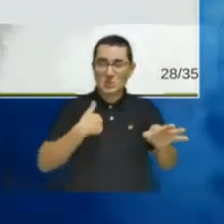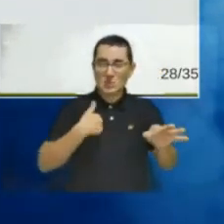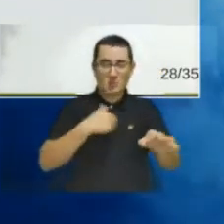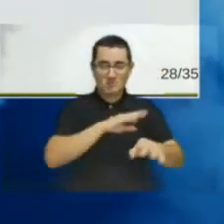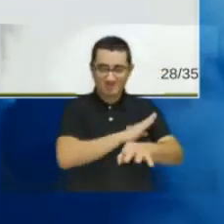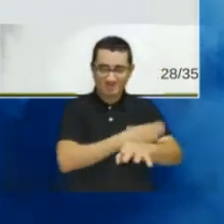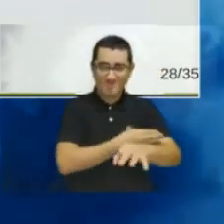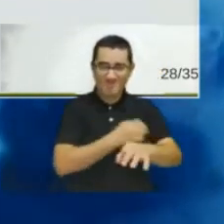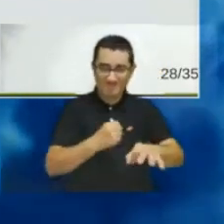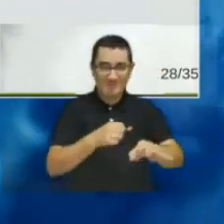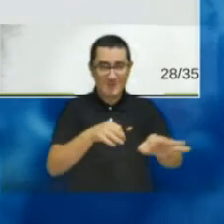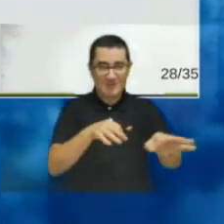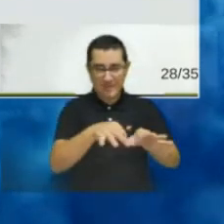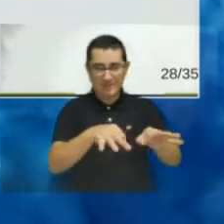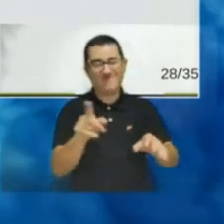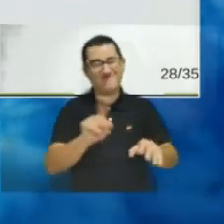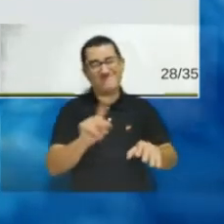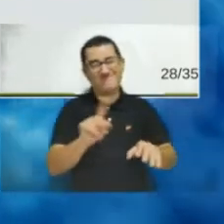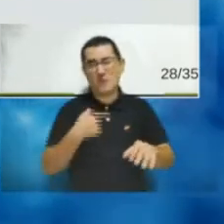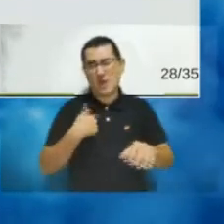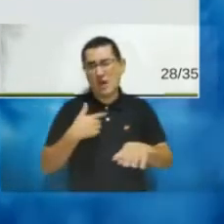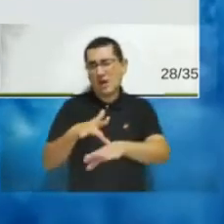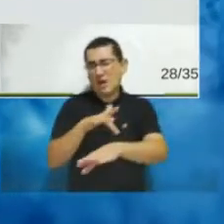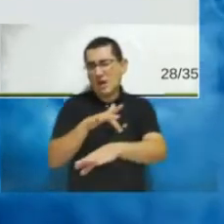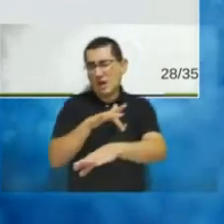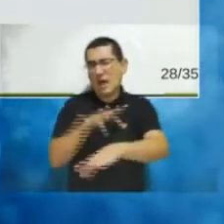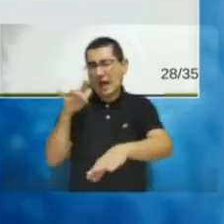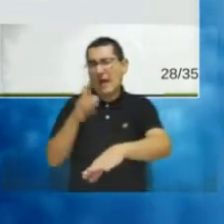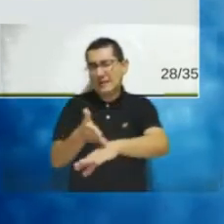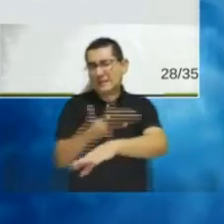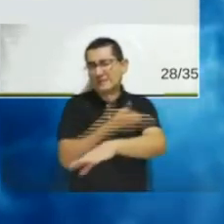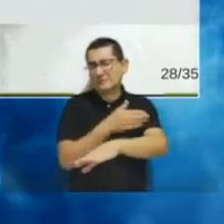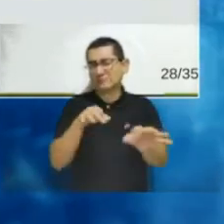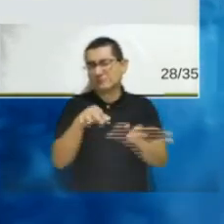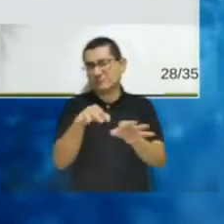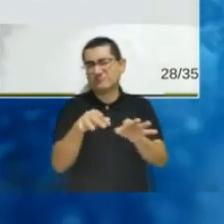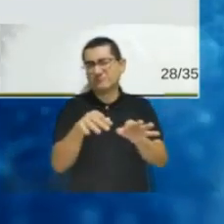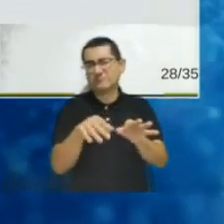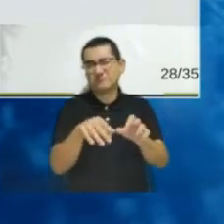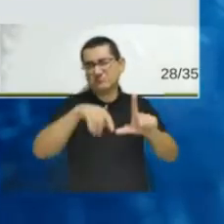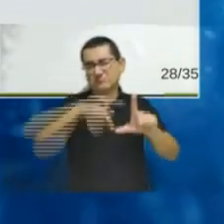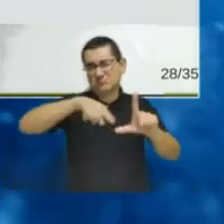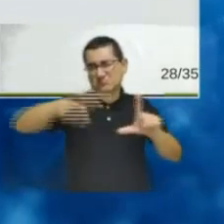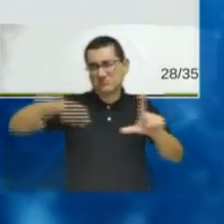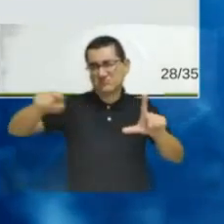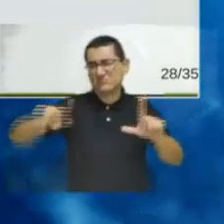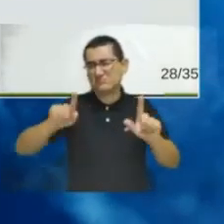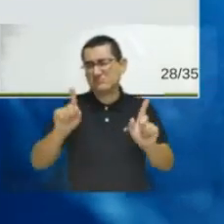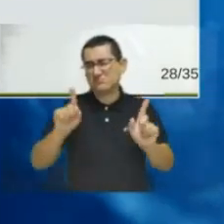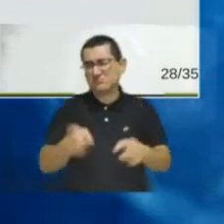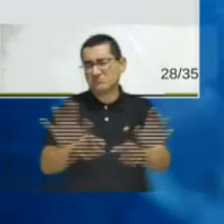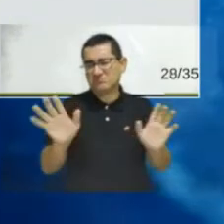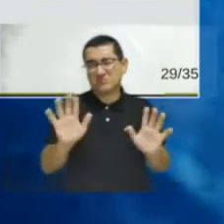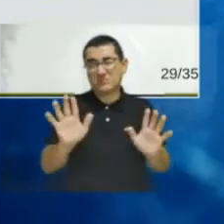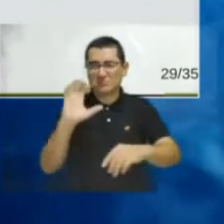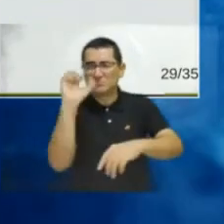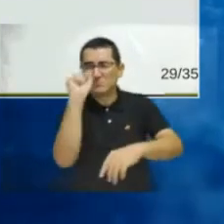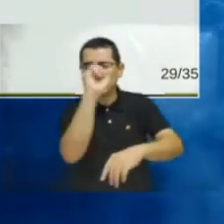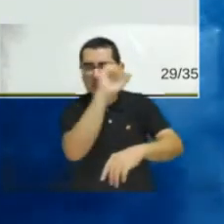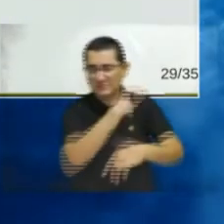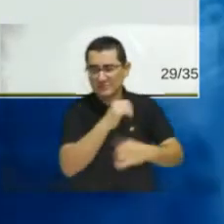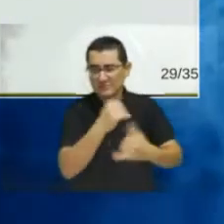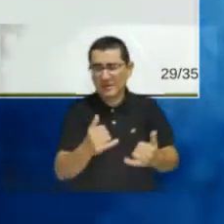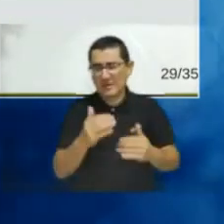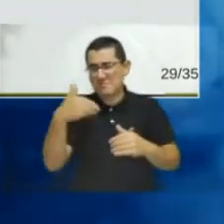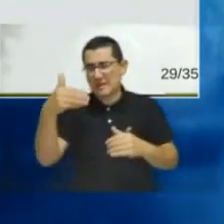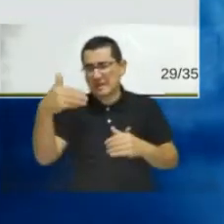have a statistical preliminary analysis in as far as the impact of the results in terms of perception. And then we can